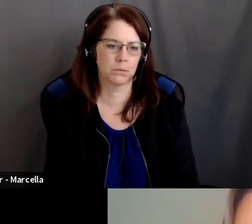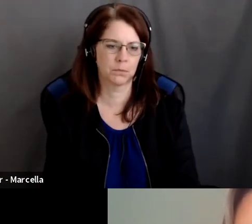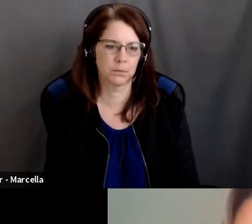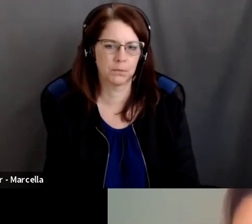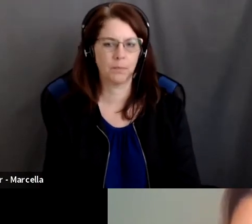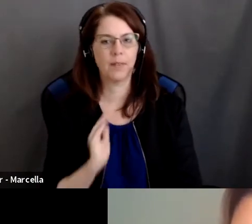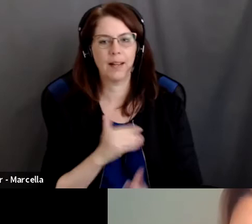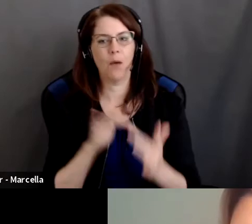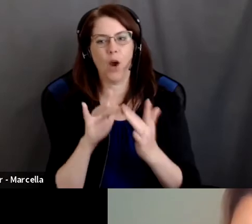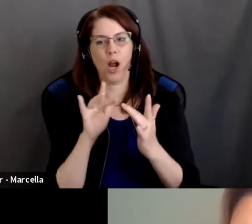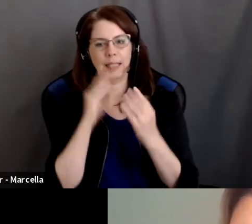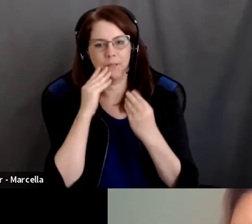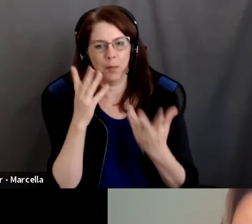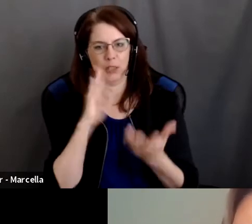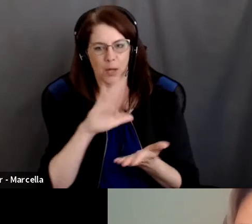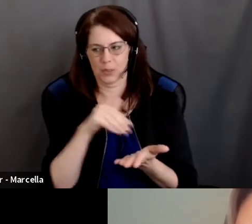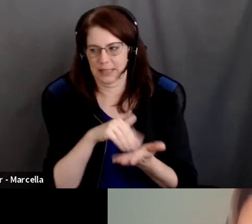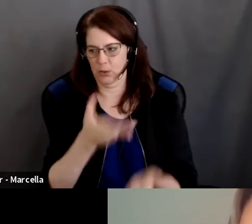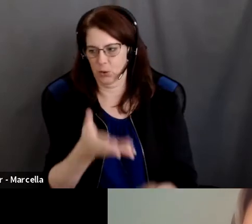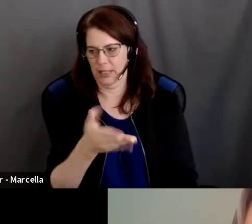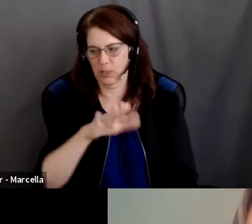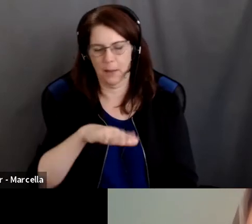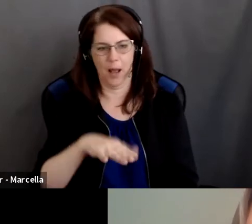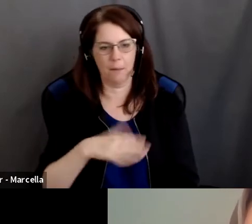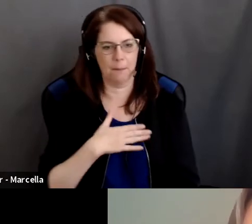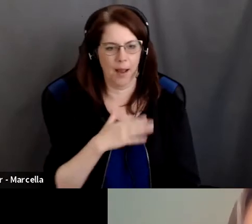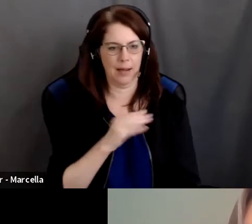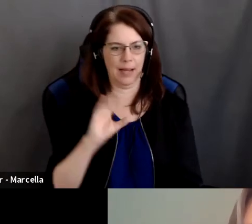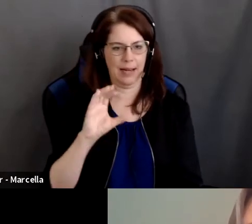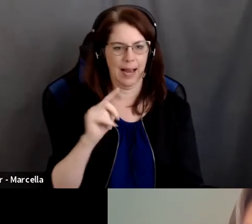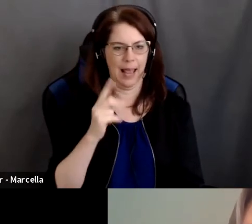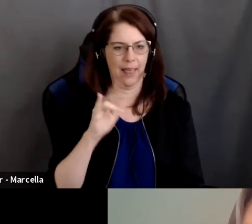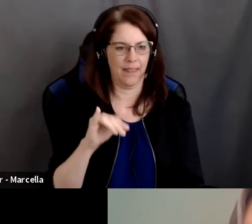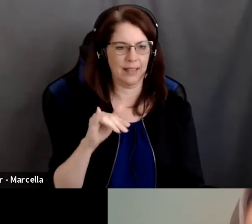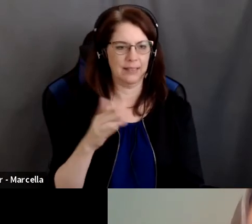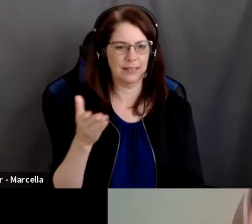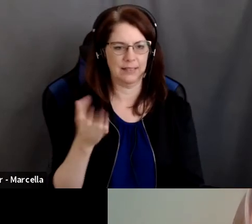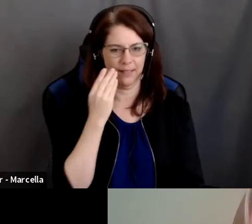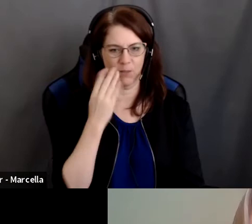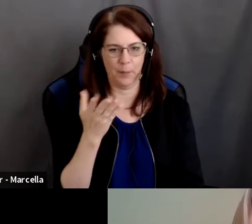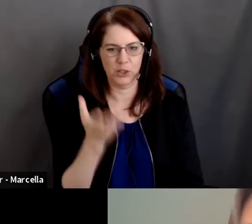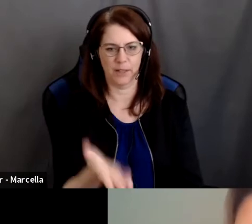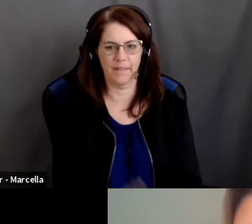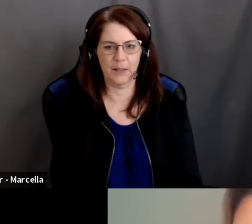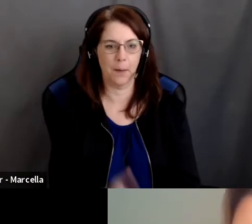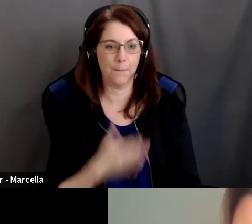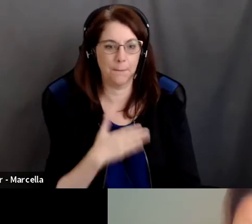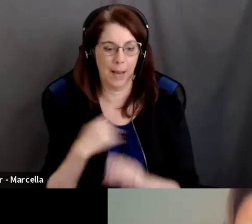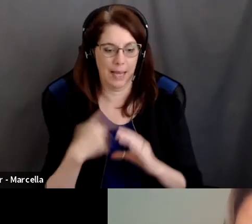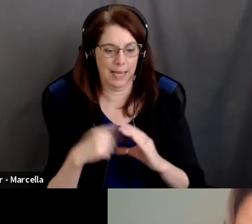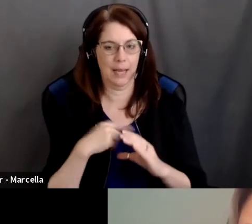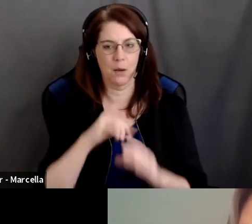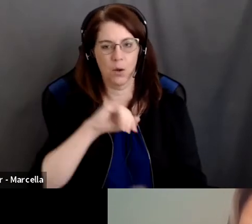And our contact information for our center is at the bottom. You can find mine and Kathy's direct information there. My email address